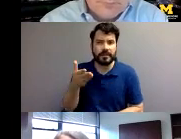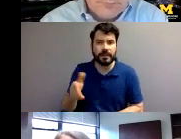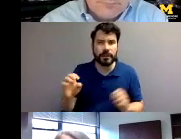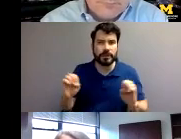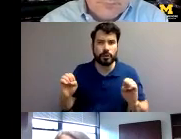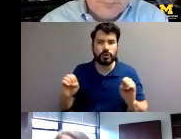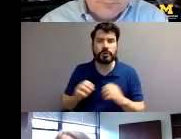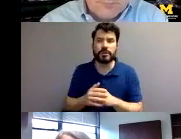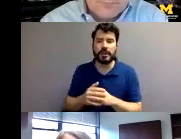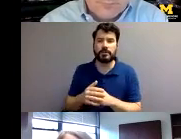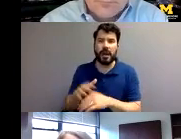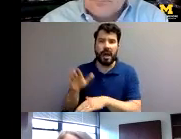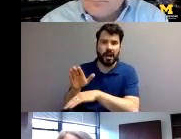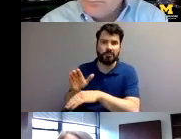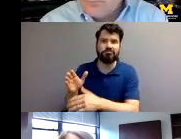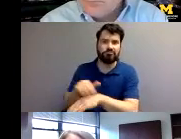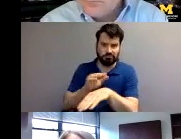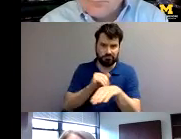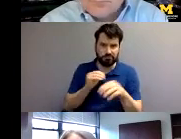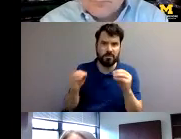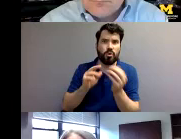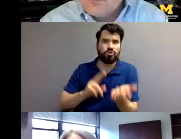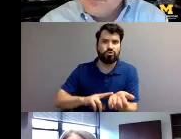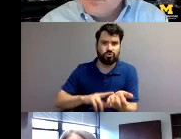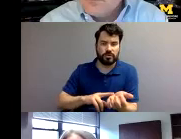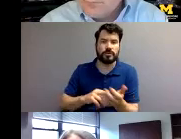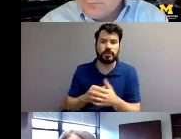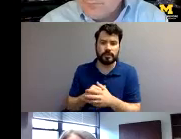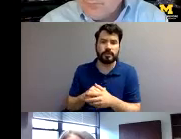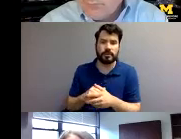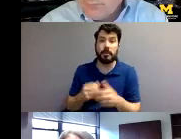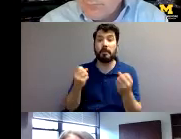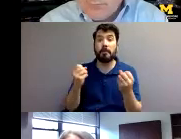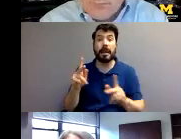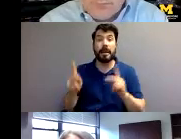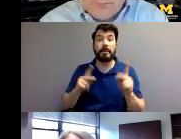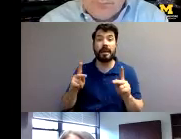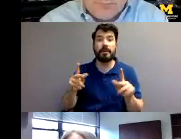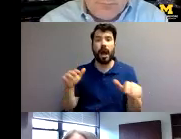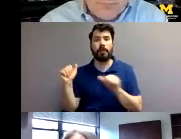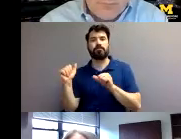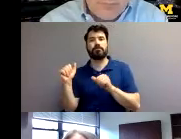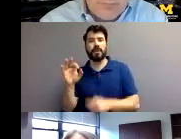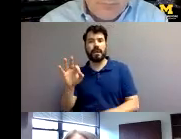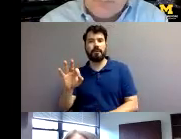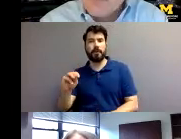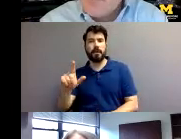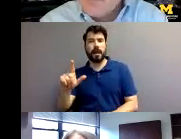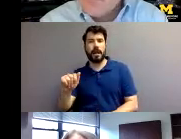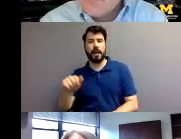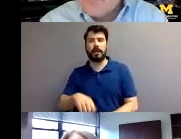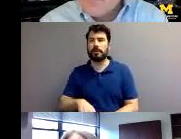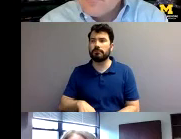oriented. We've had many people that have been out either on FMLA or other reasons that they're no